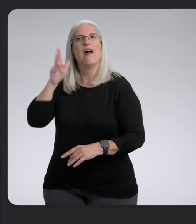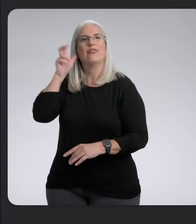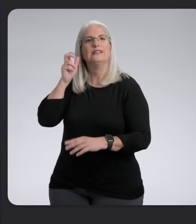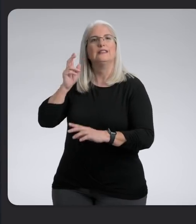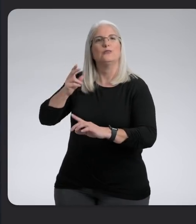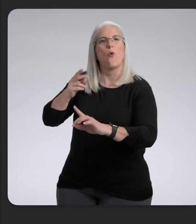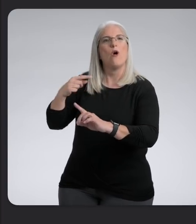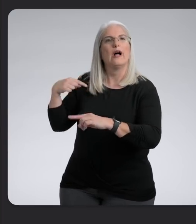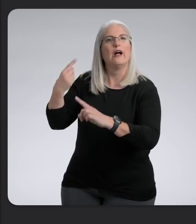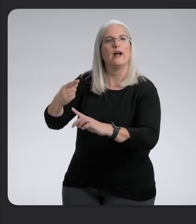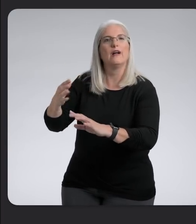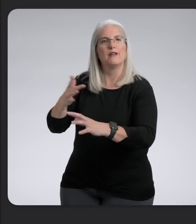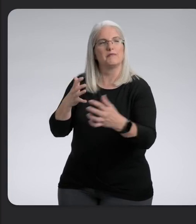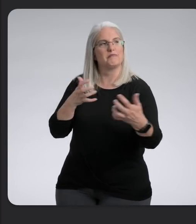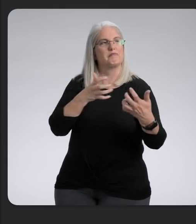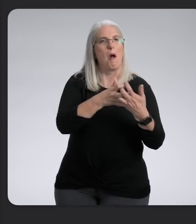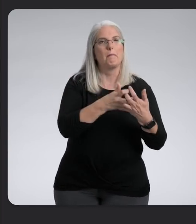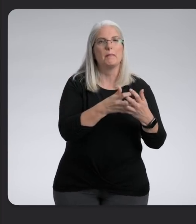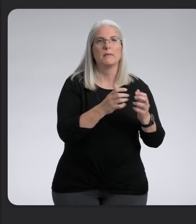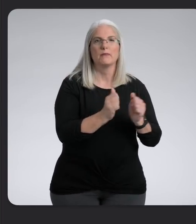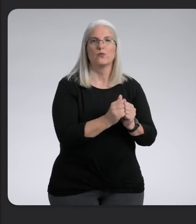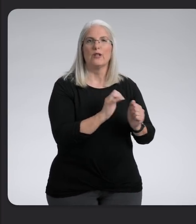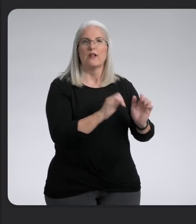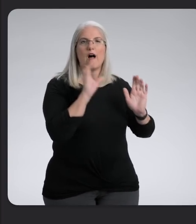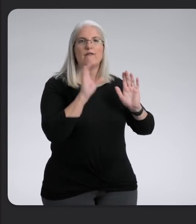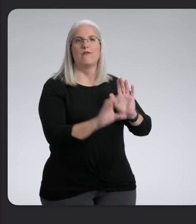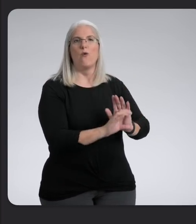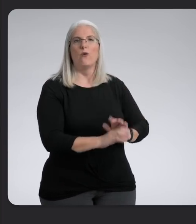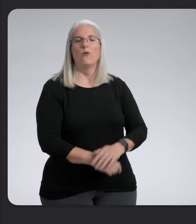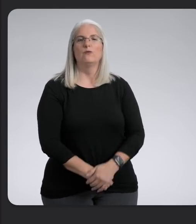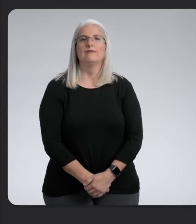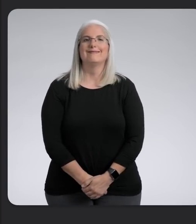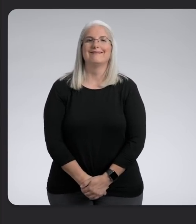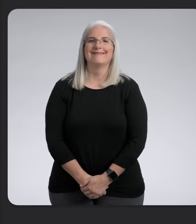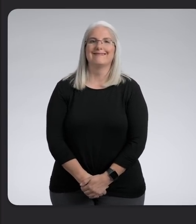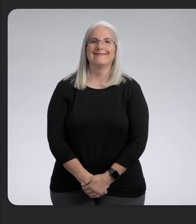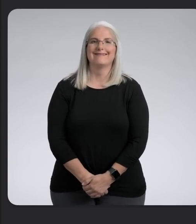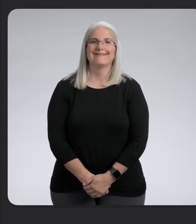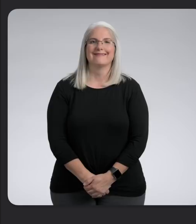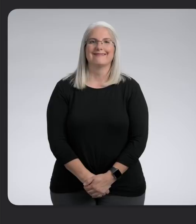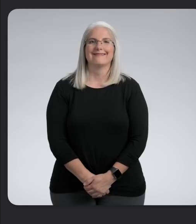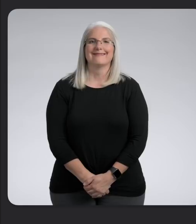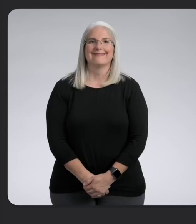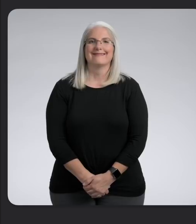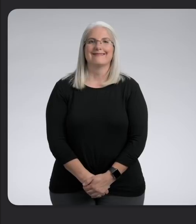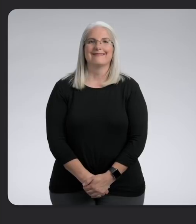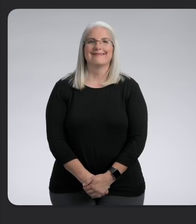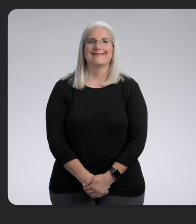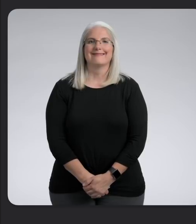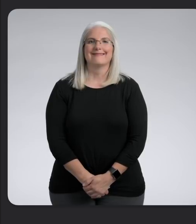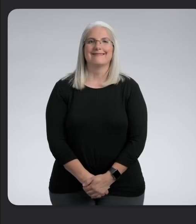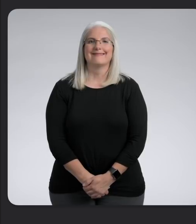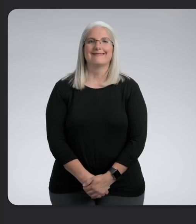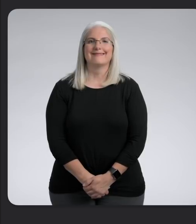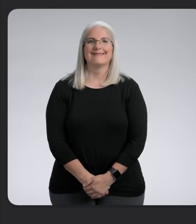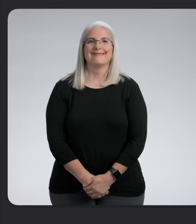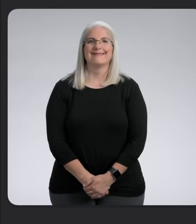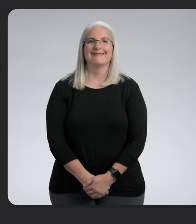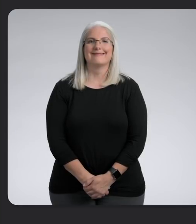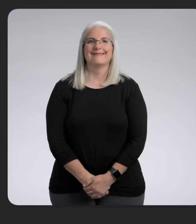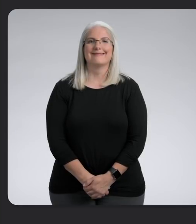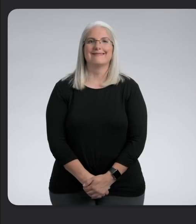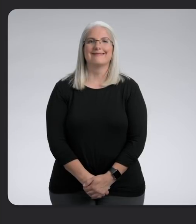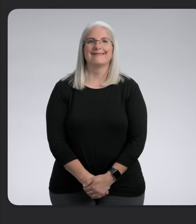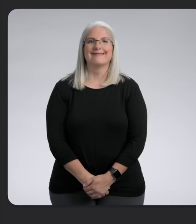will be perfect. I'm on top of the world, I'm on top of the world, Been waiting on this for a while